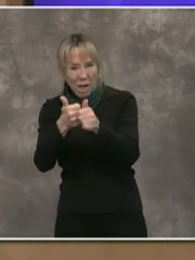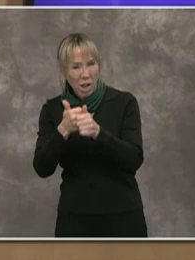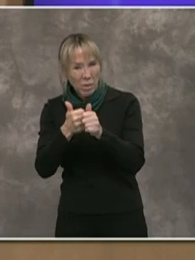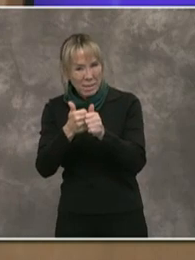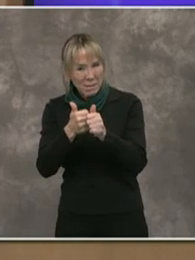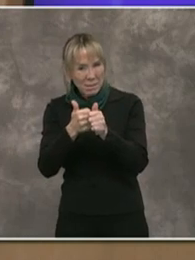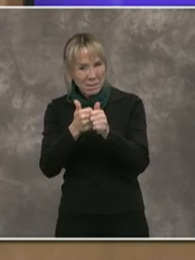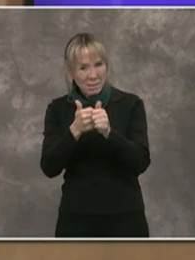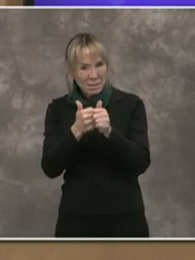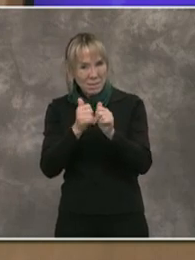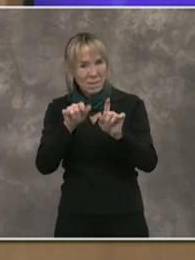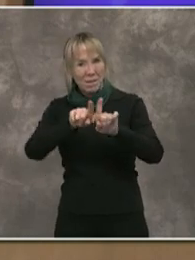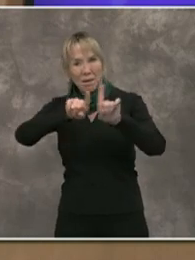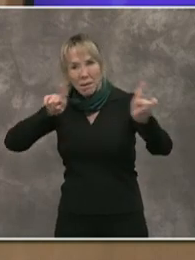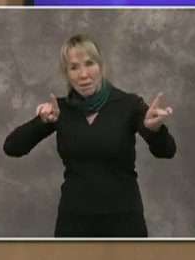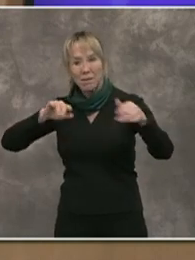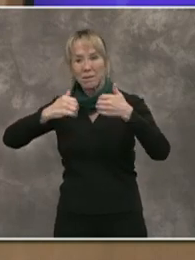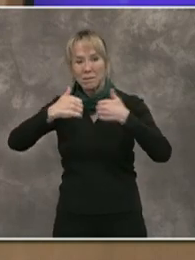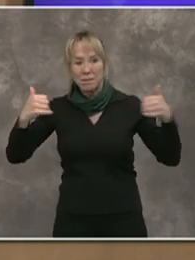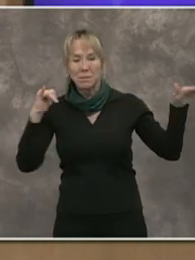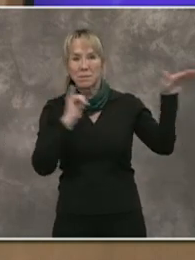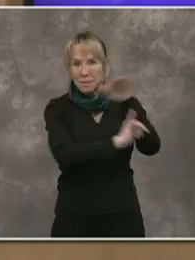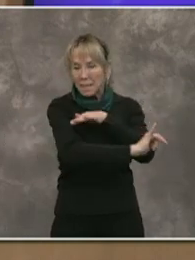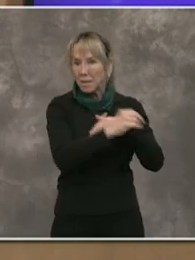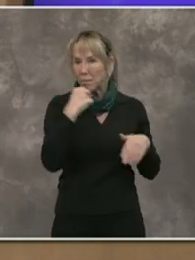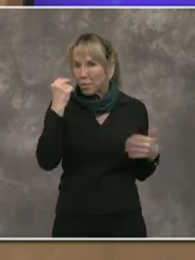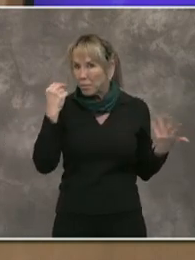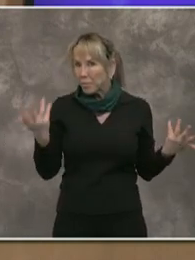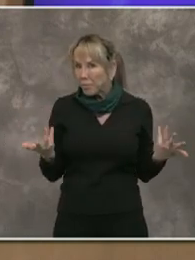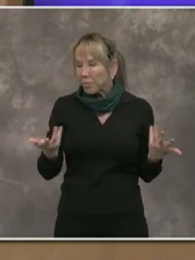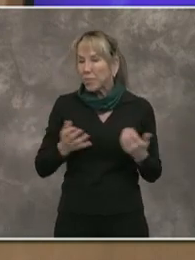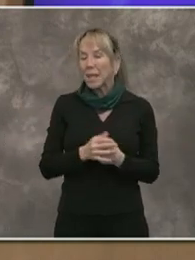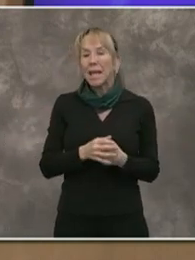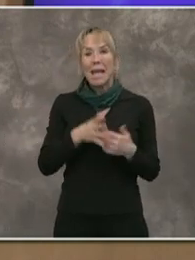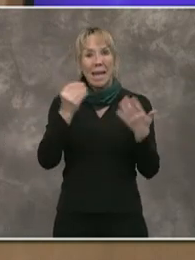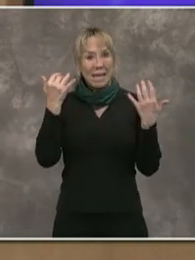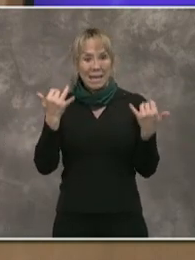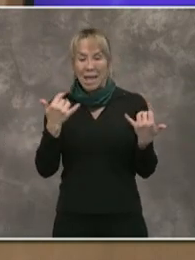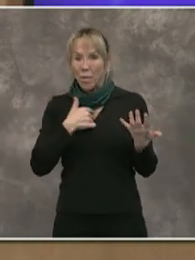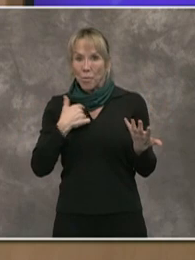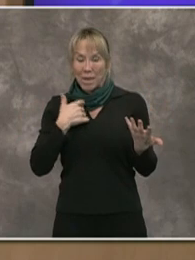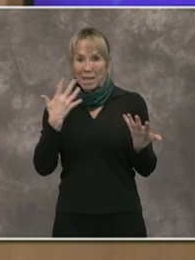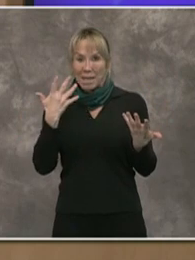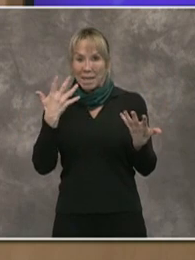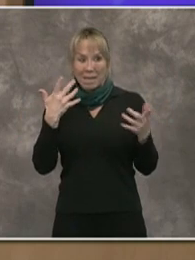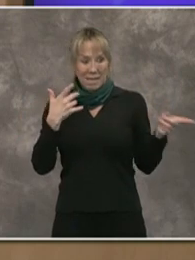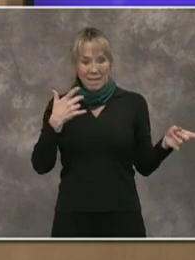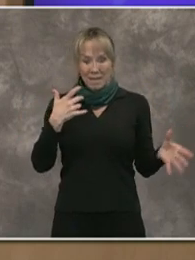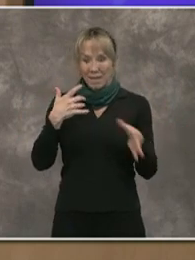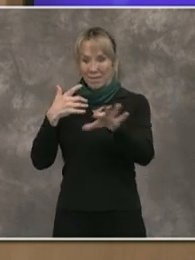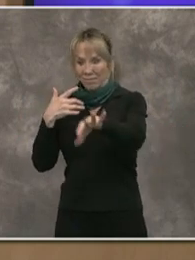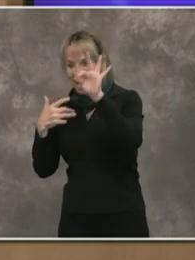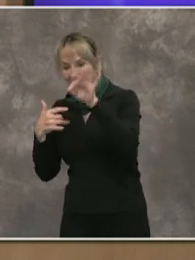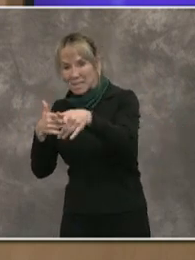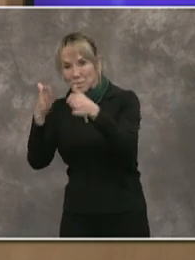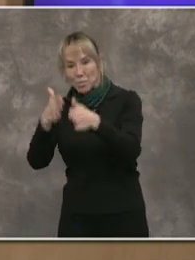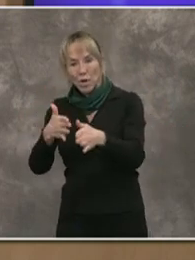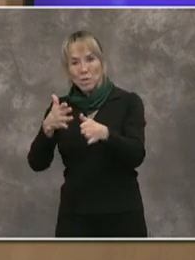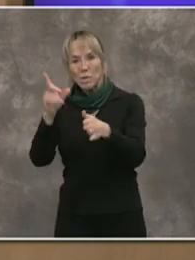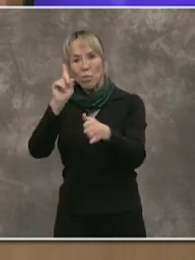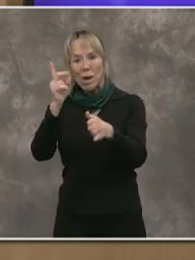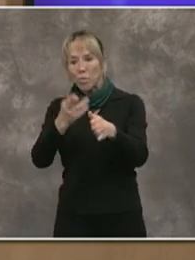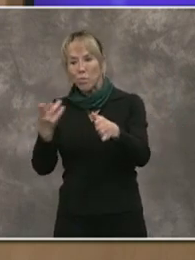we have to try and give them a connection or outlet to resources to help these individuals when the reality is